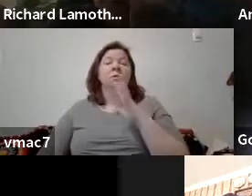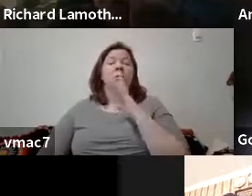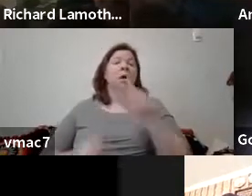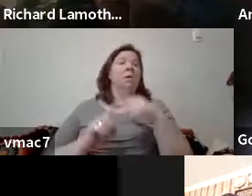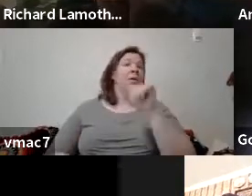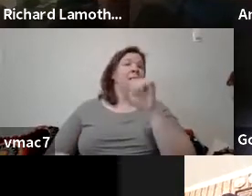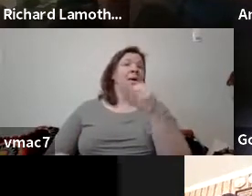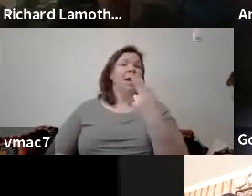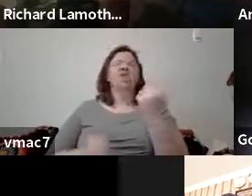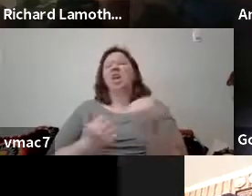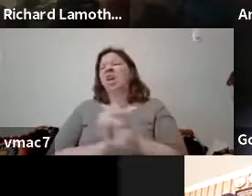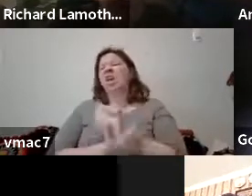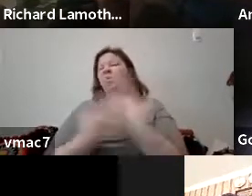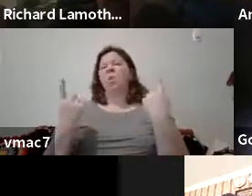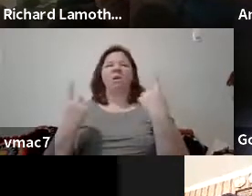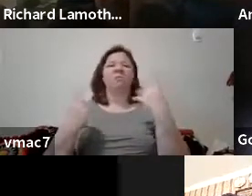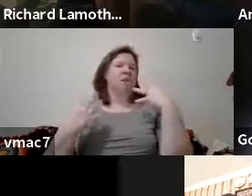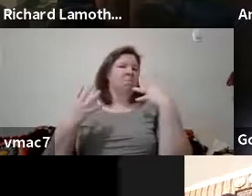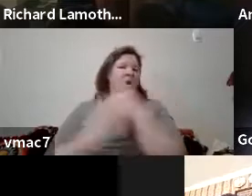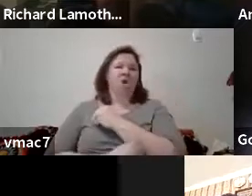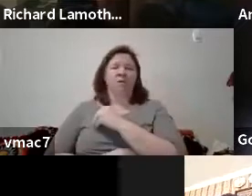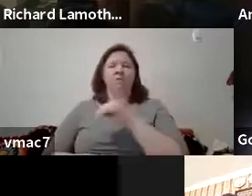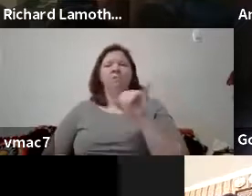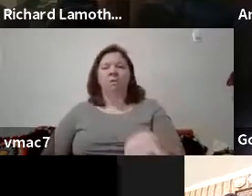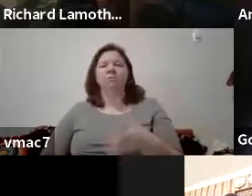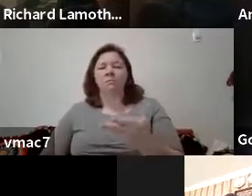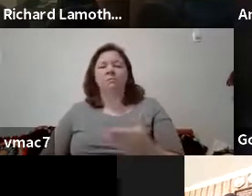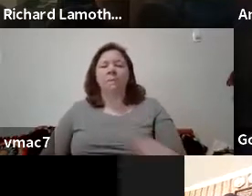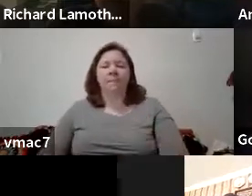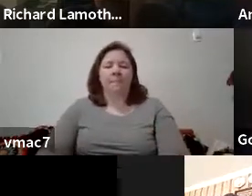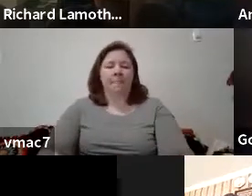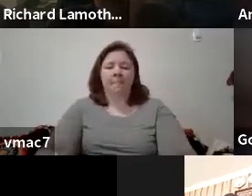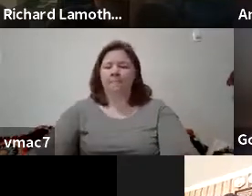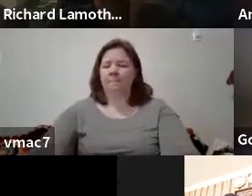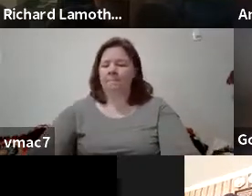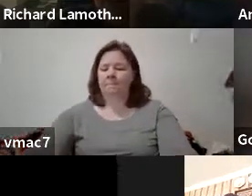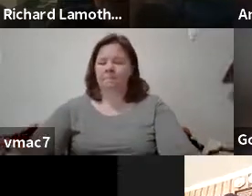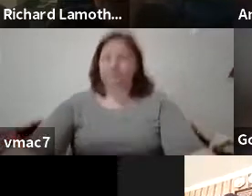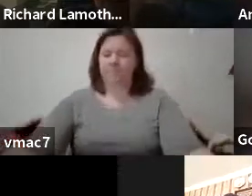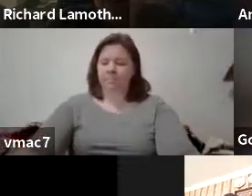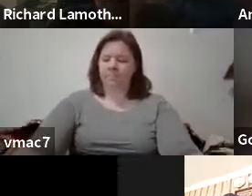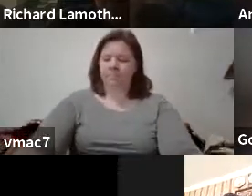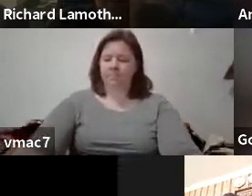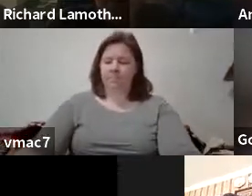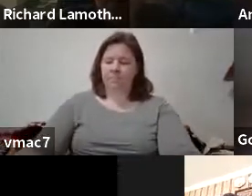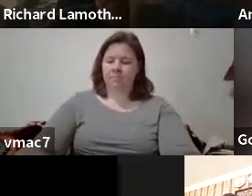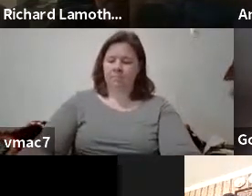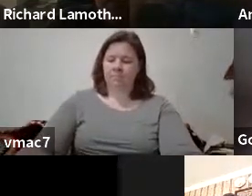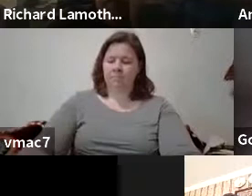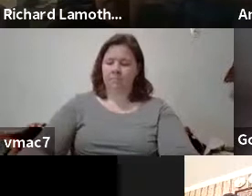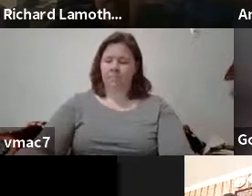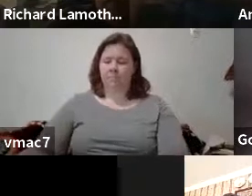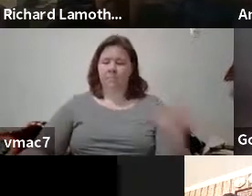Everybody's beautiful. Yeah. He doesn't see yes, people. Absolutely.